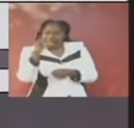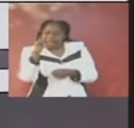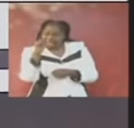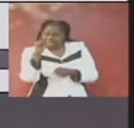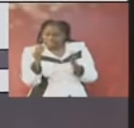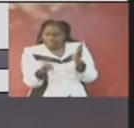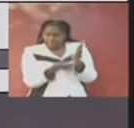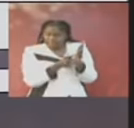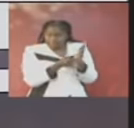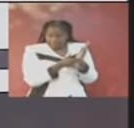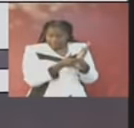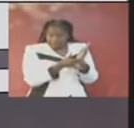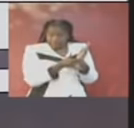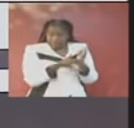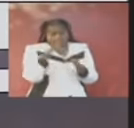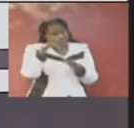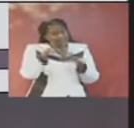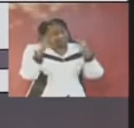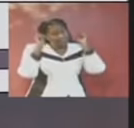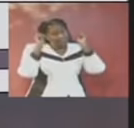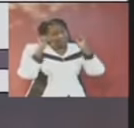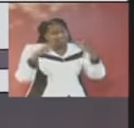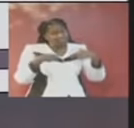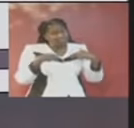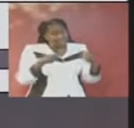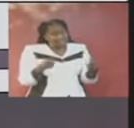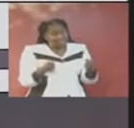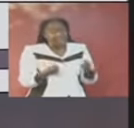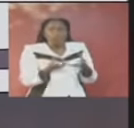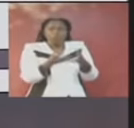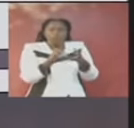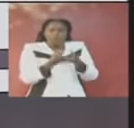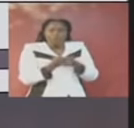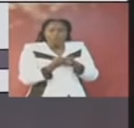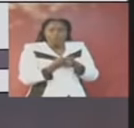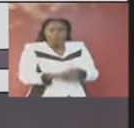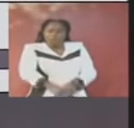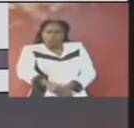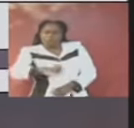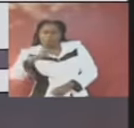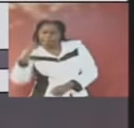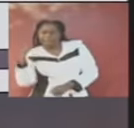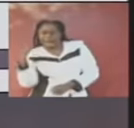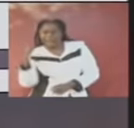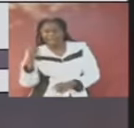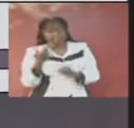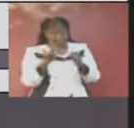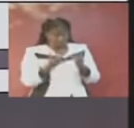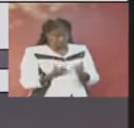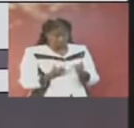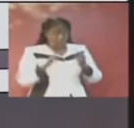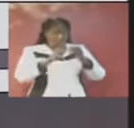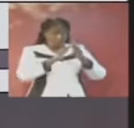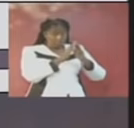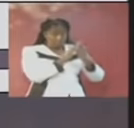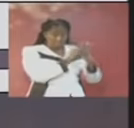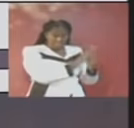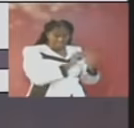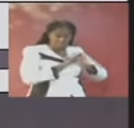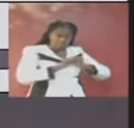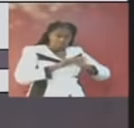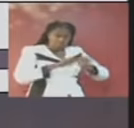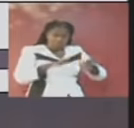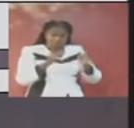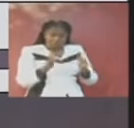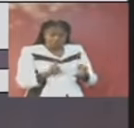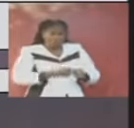achieving our objective, that is to move from community spread to cluster spread. Today we'll present a variety of maps and analyses